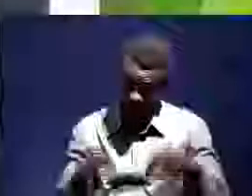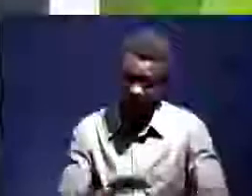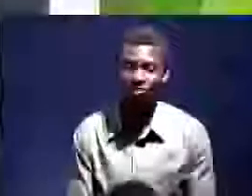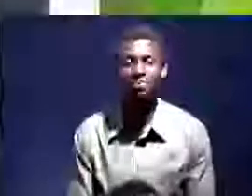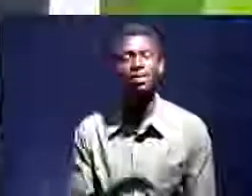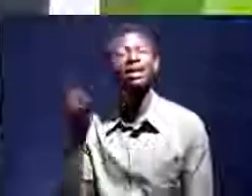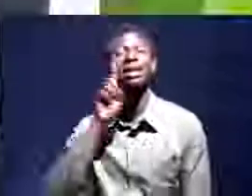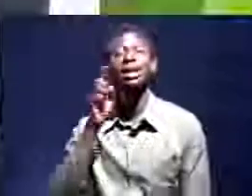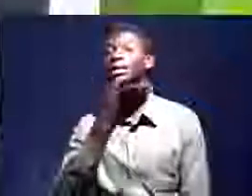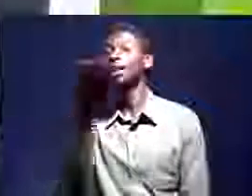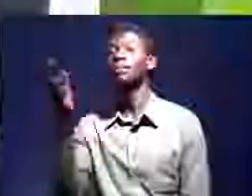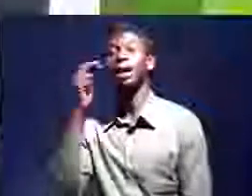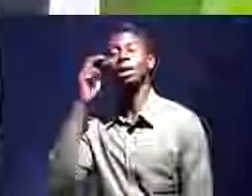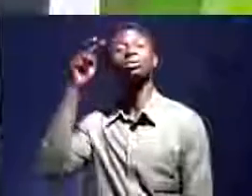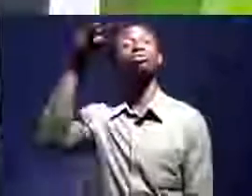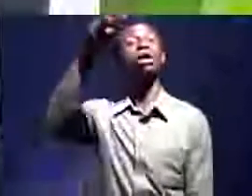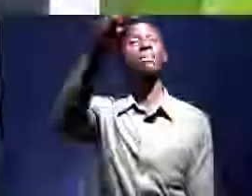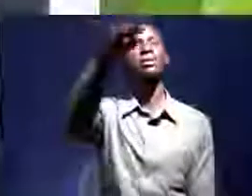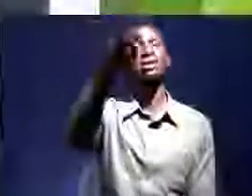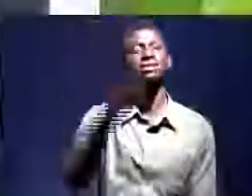God is moving powerfully.